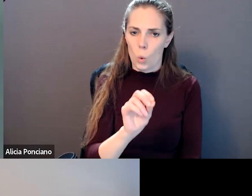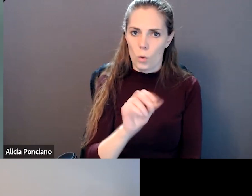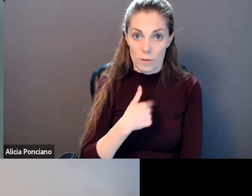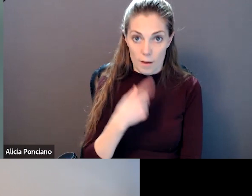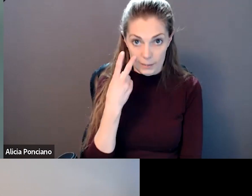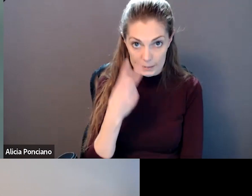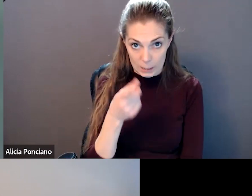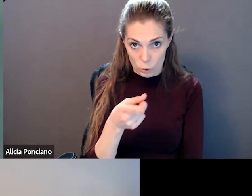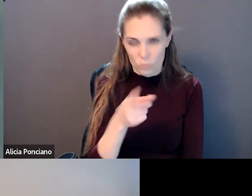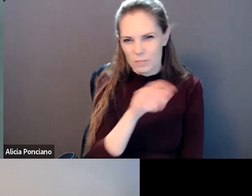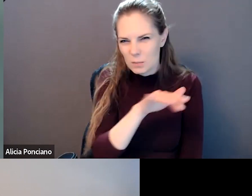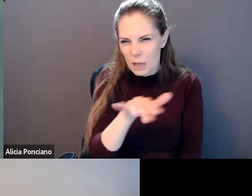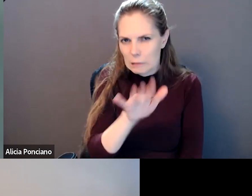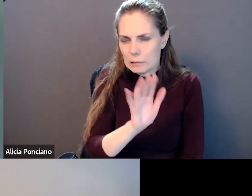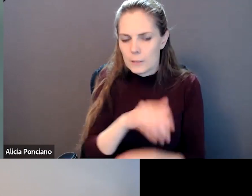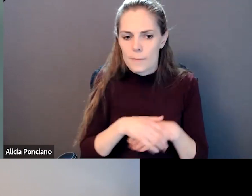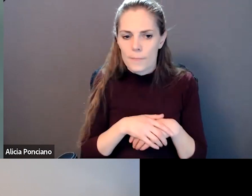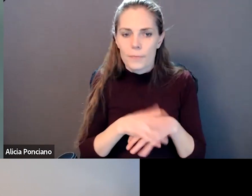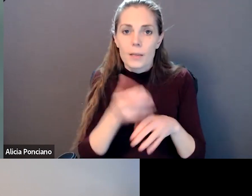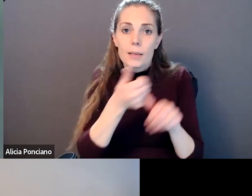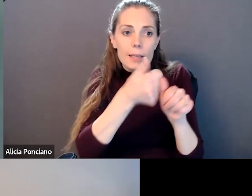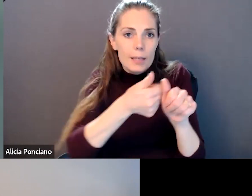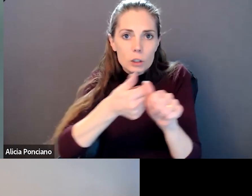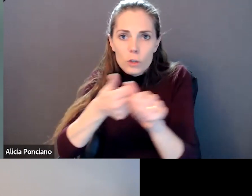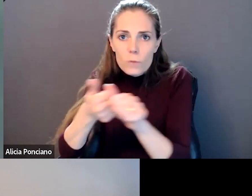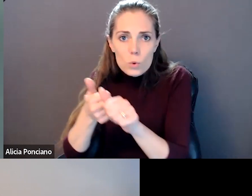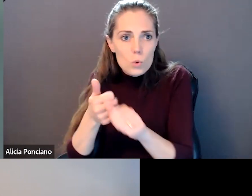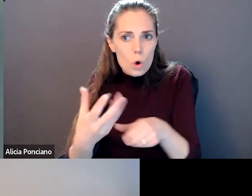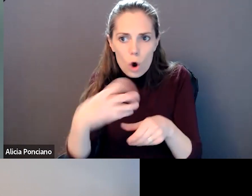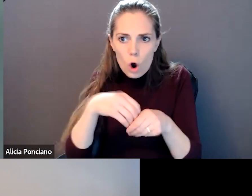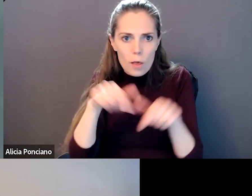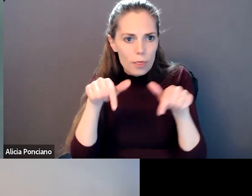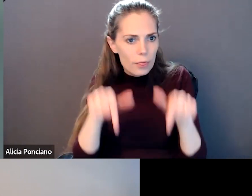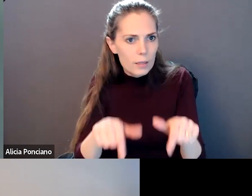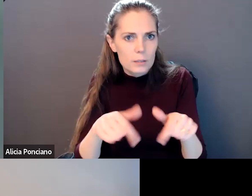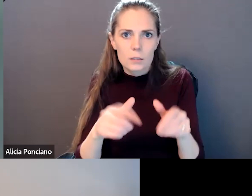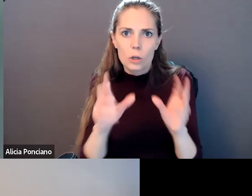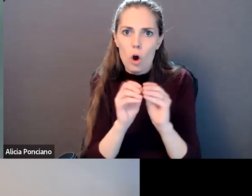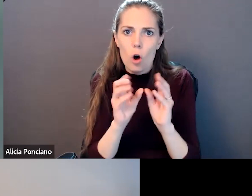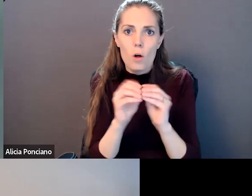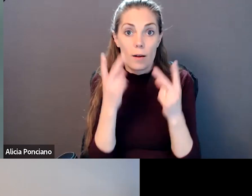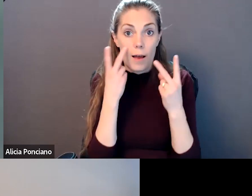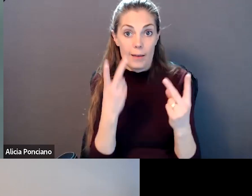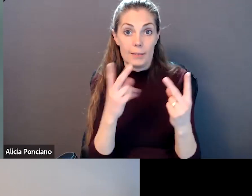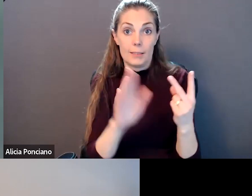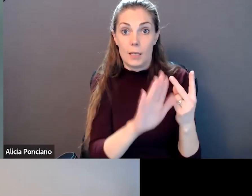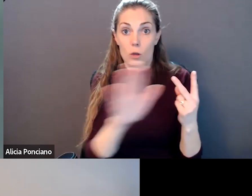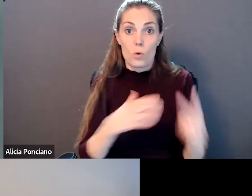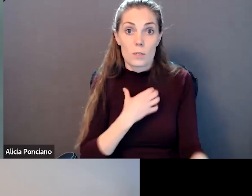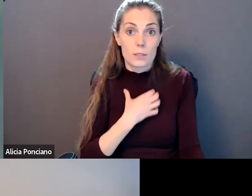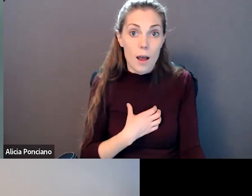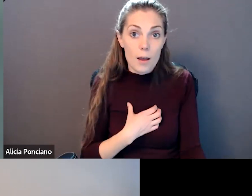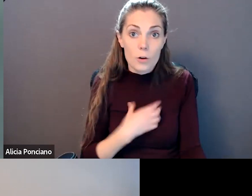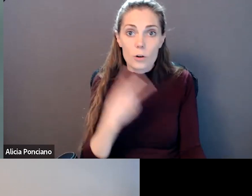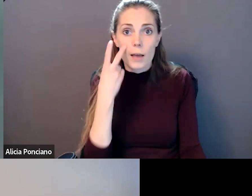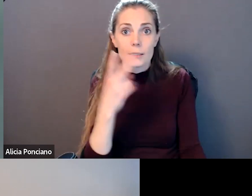and every one of you on this call. I see your desire, I see your hunger,